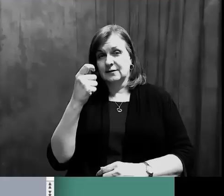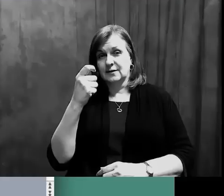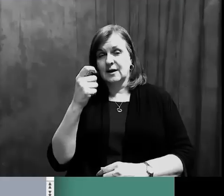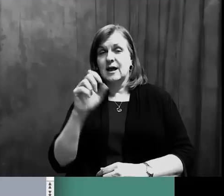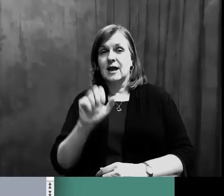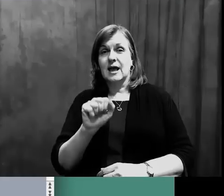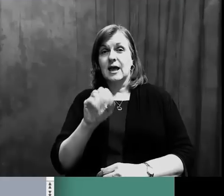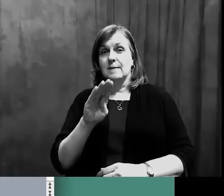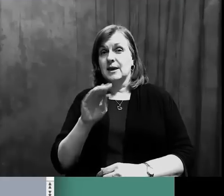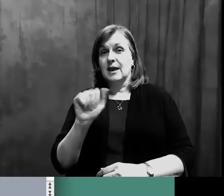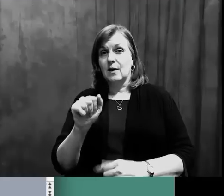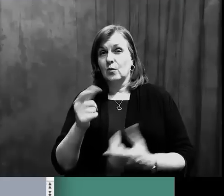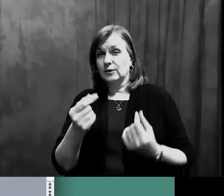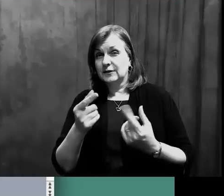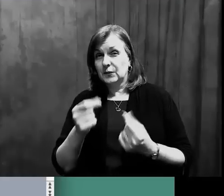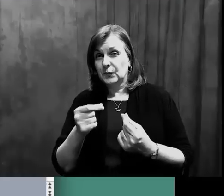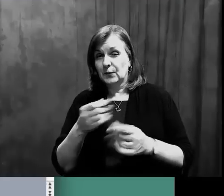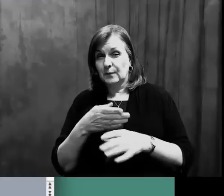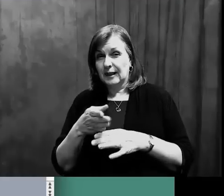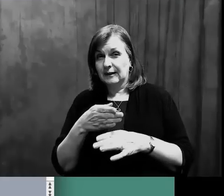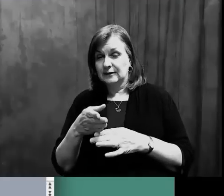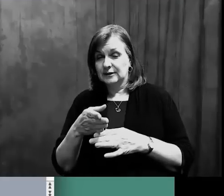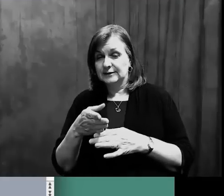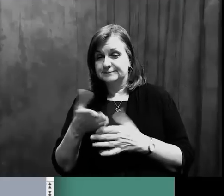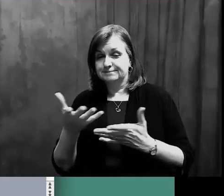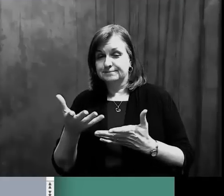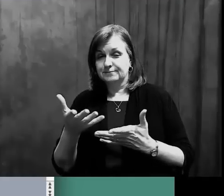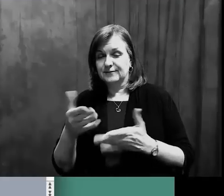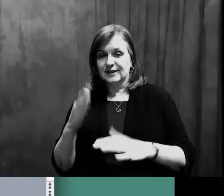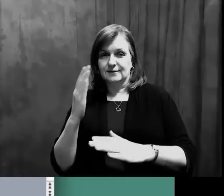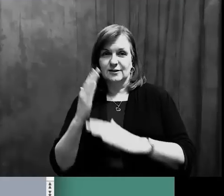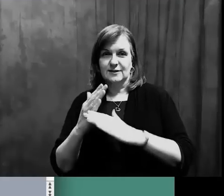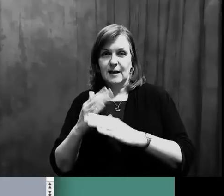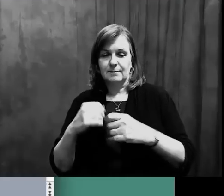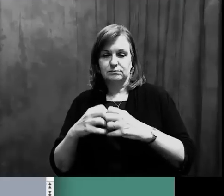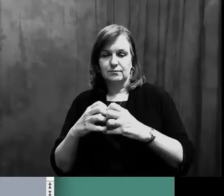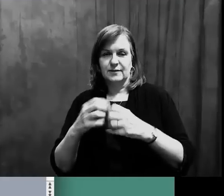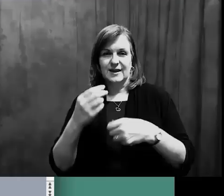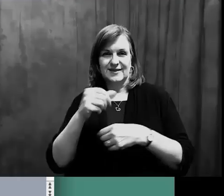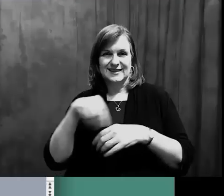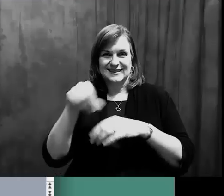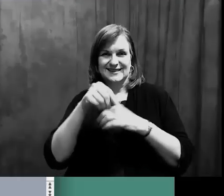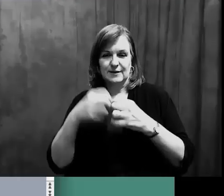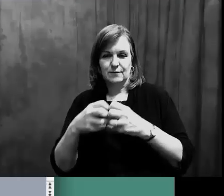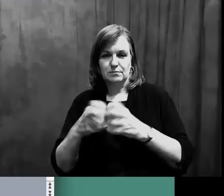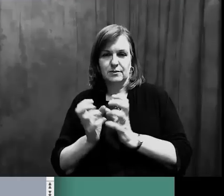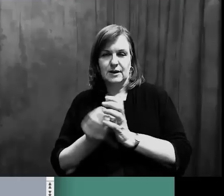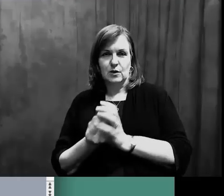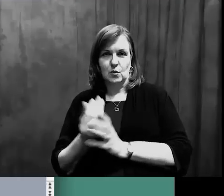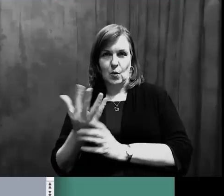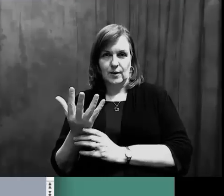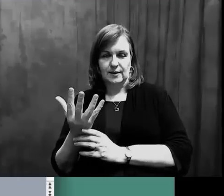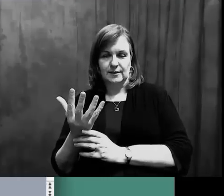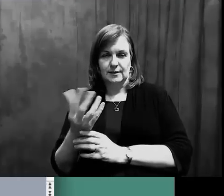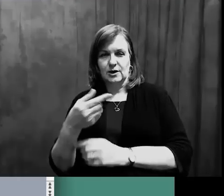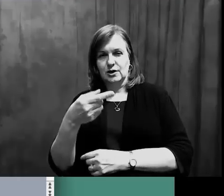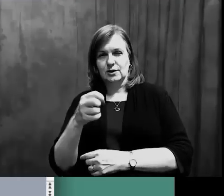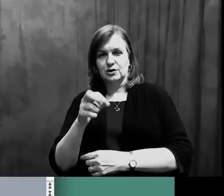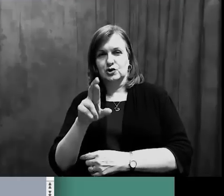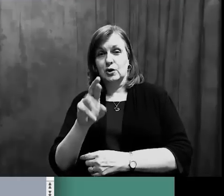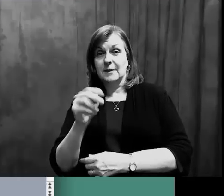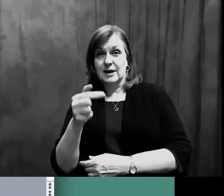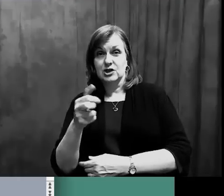hormone because what ABA's primary role is to stop